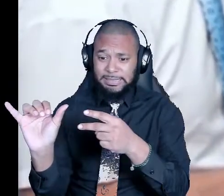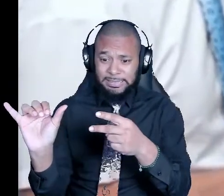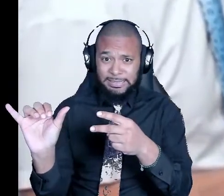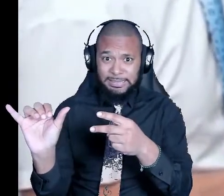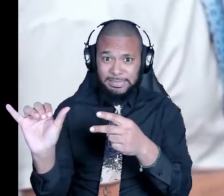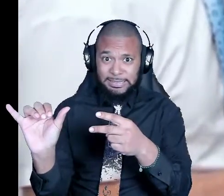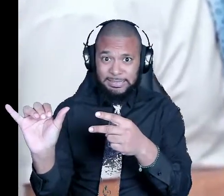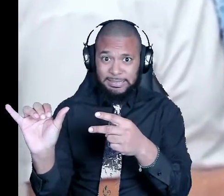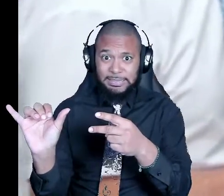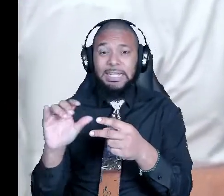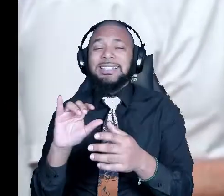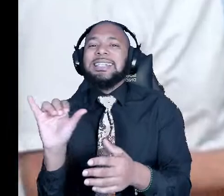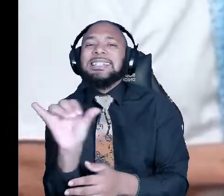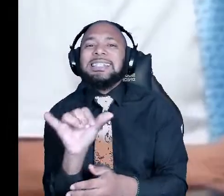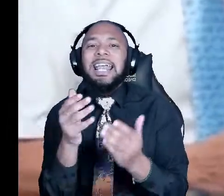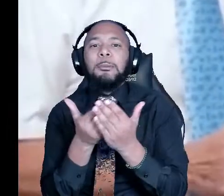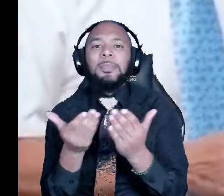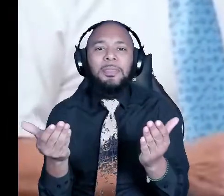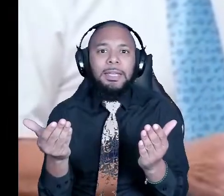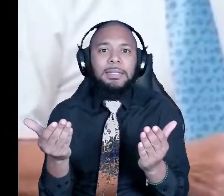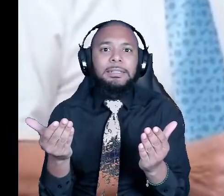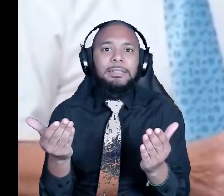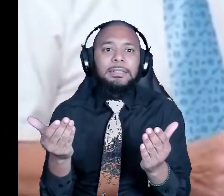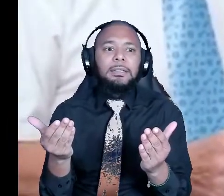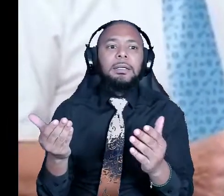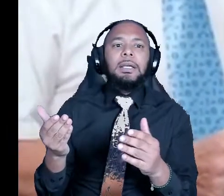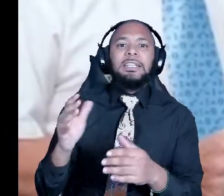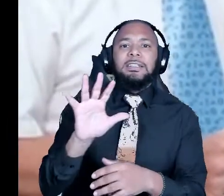same thing as 5x minus 11.